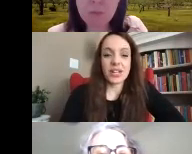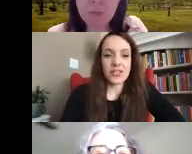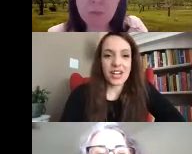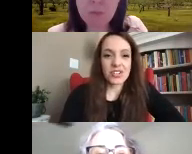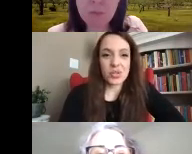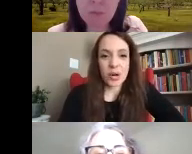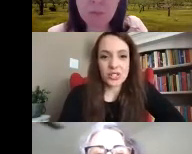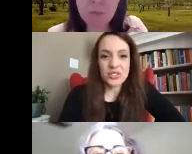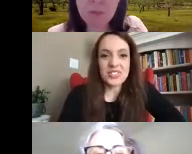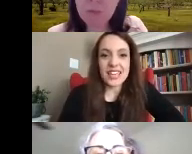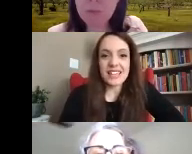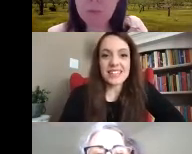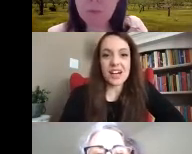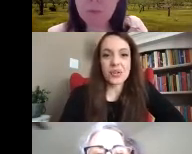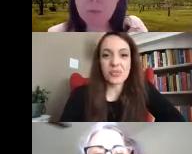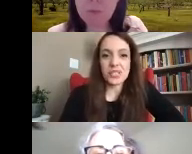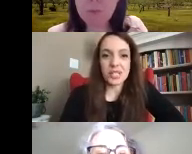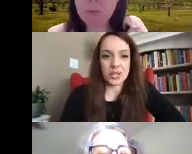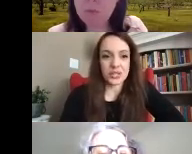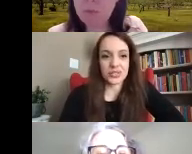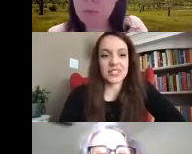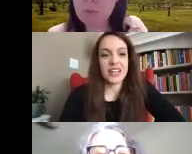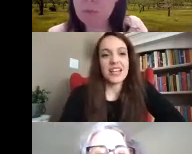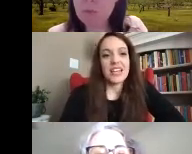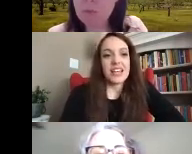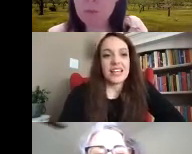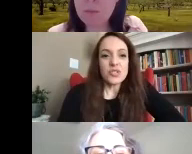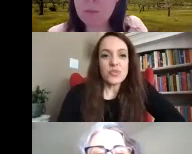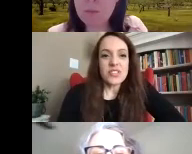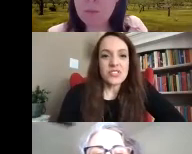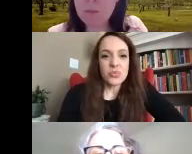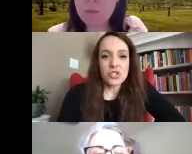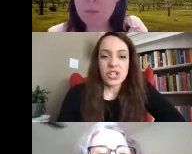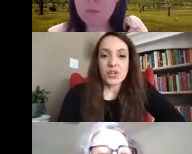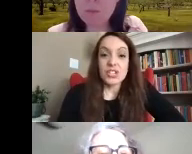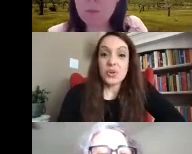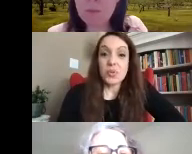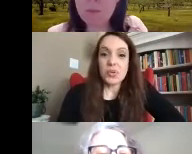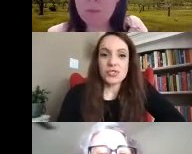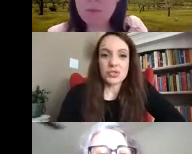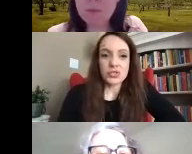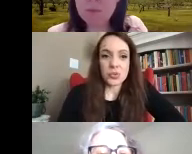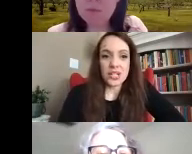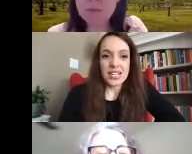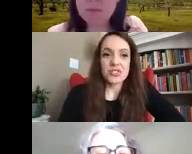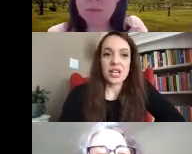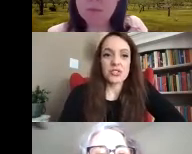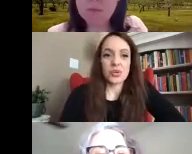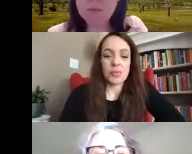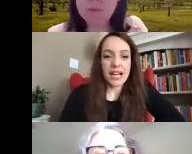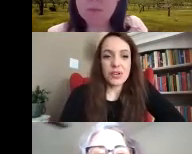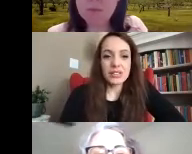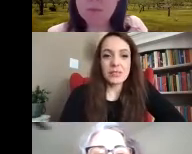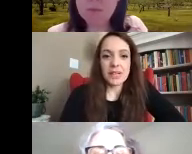our international partners, and our community partners. Each presenter will share his or her personal story,